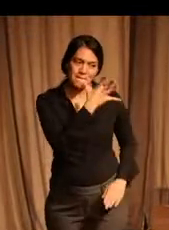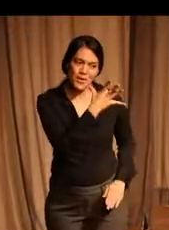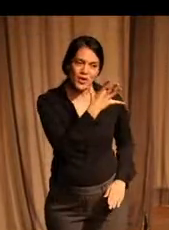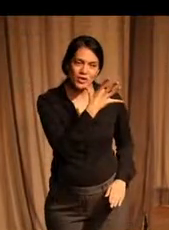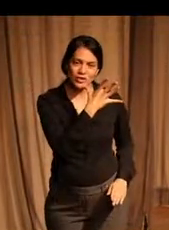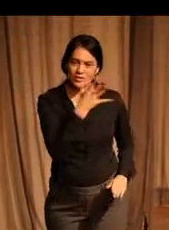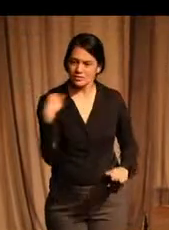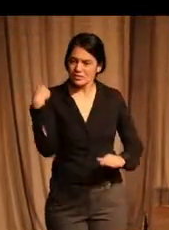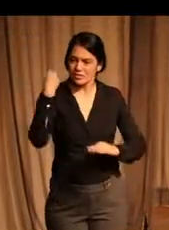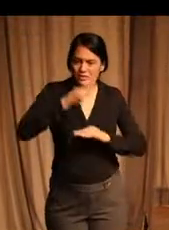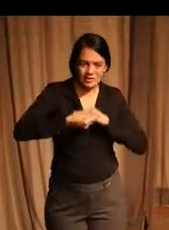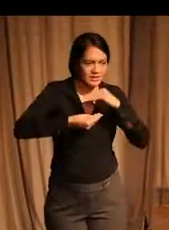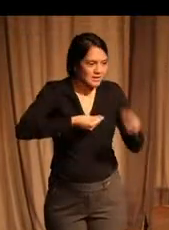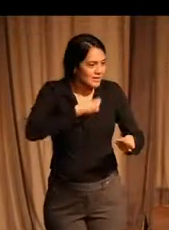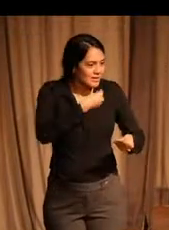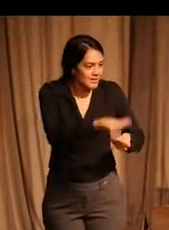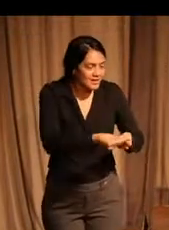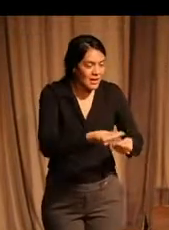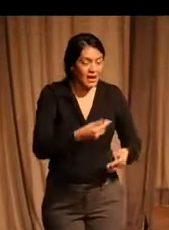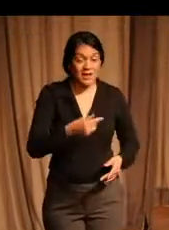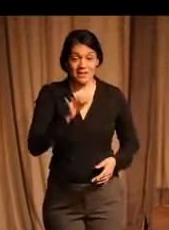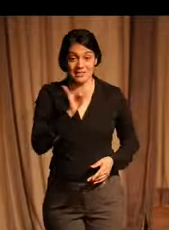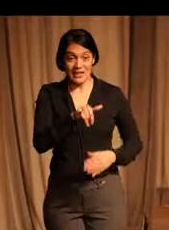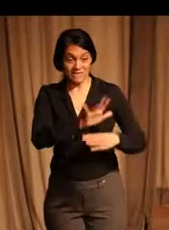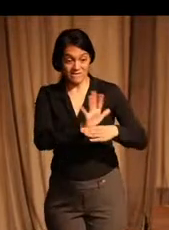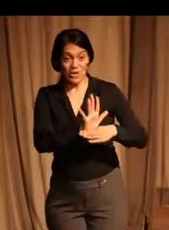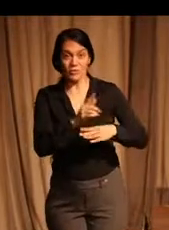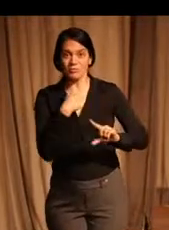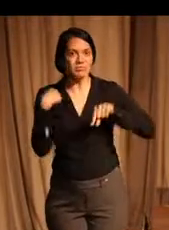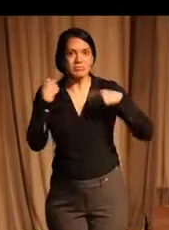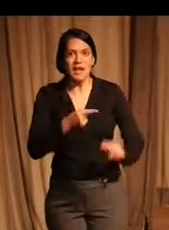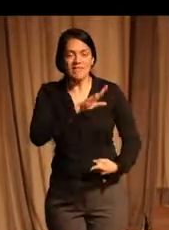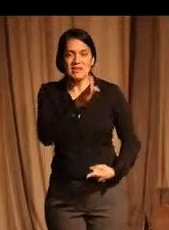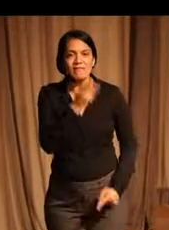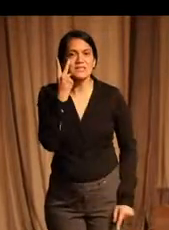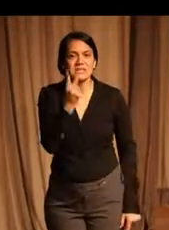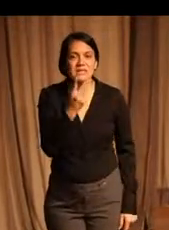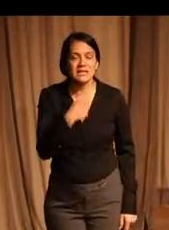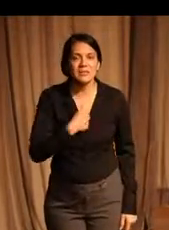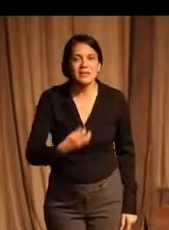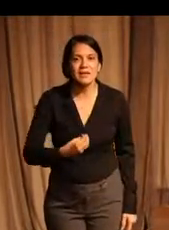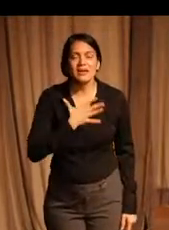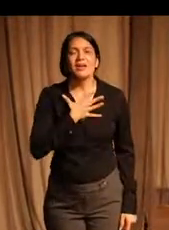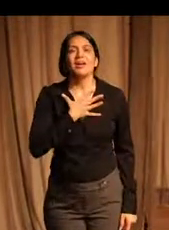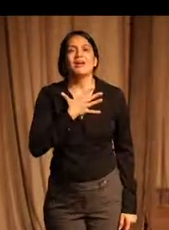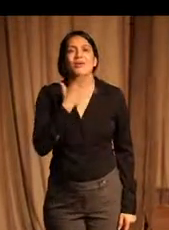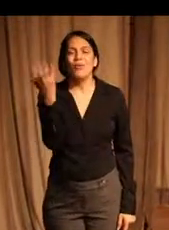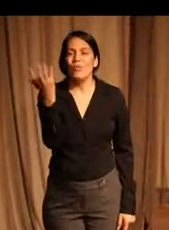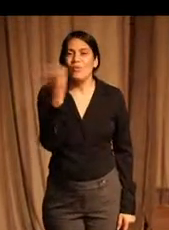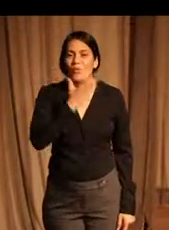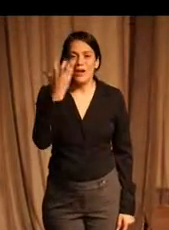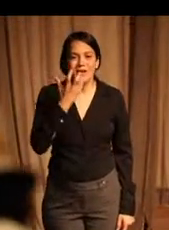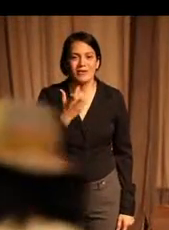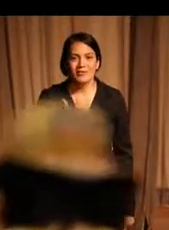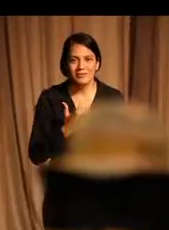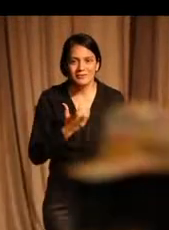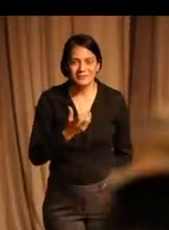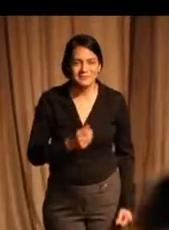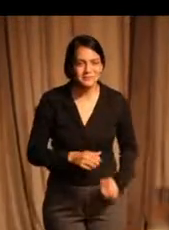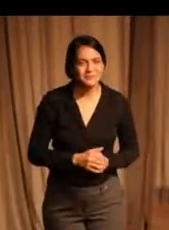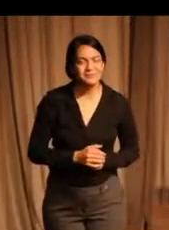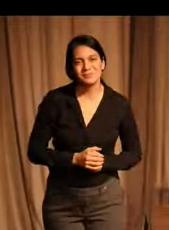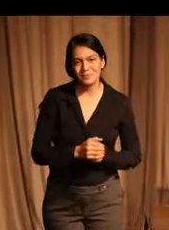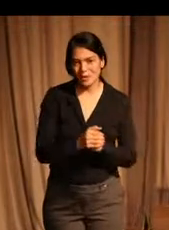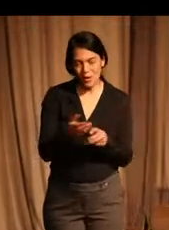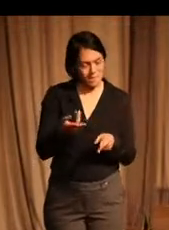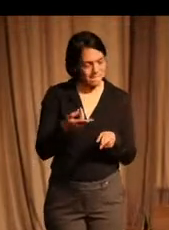film. I had never seen it, and so I was, you know, really blown away. And so I'll try and be brief. So there are a